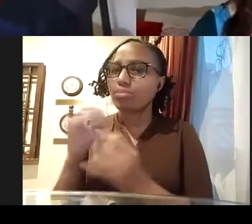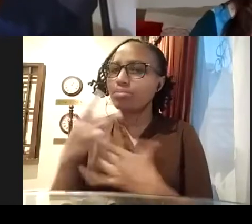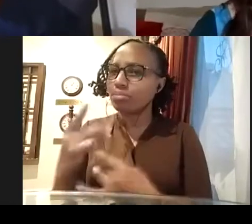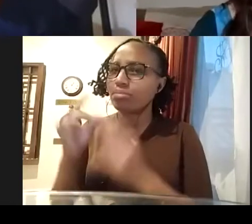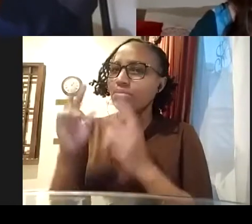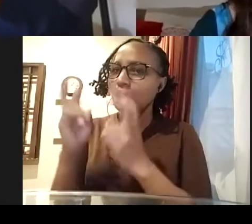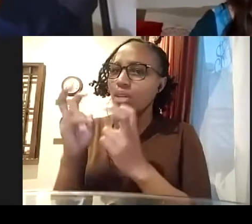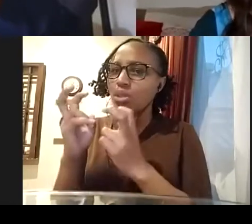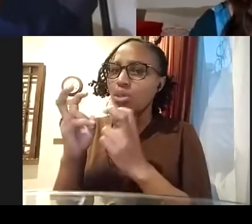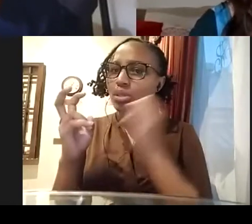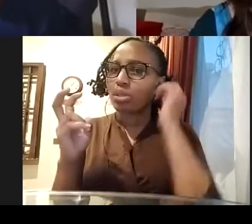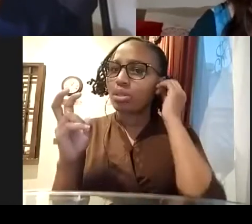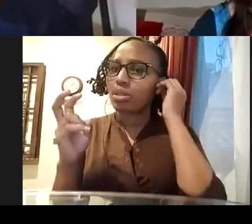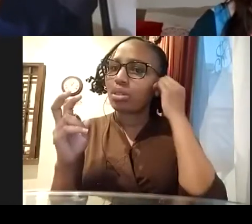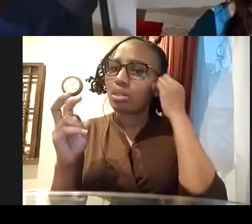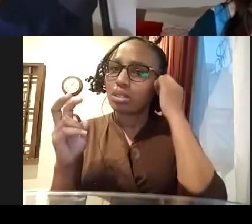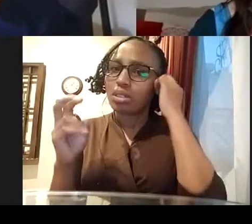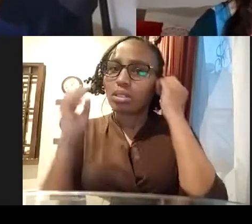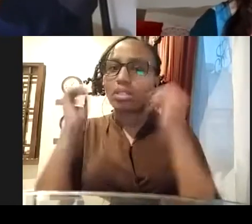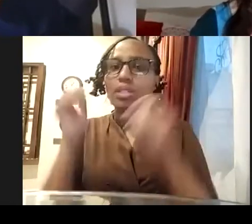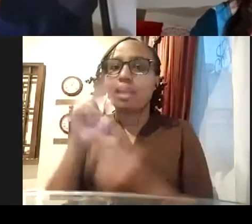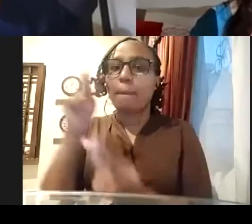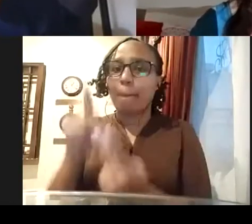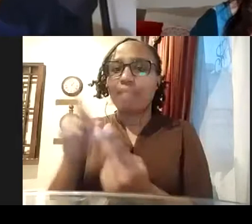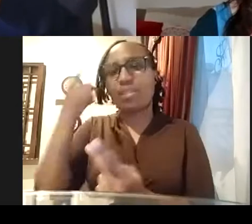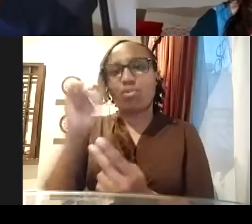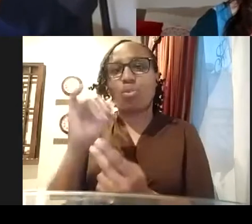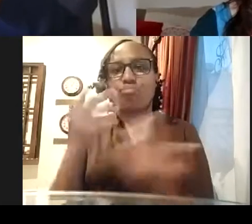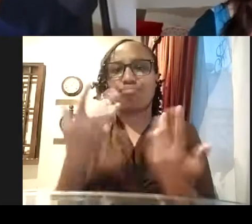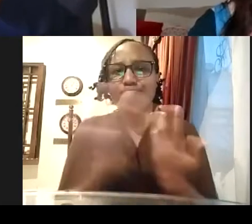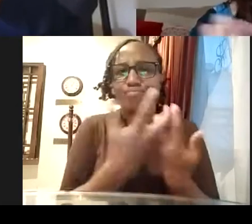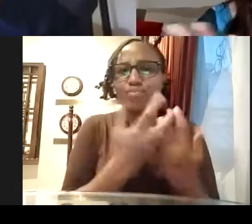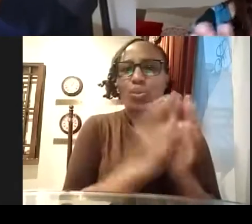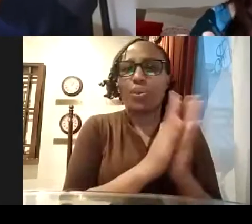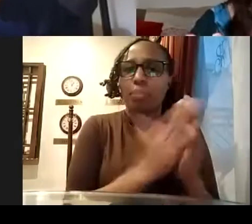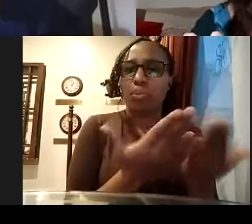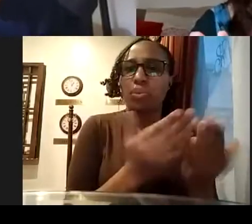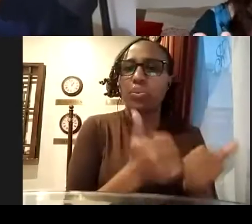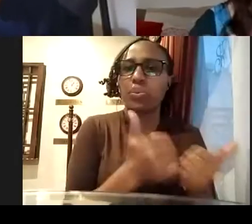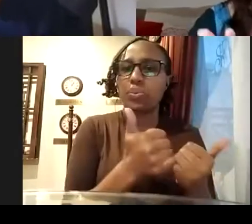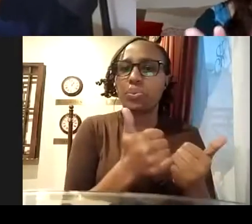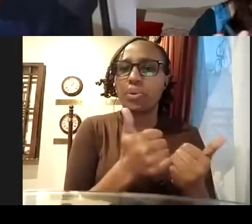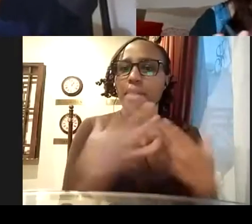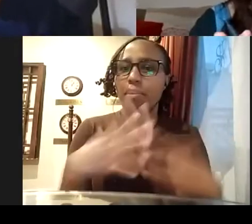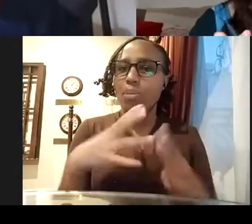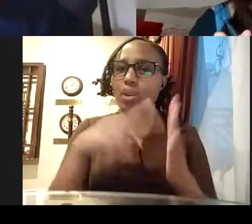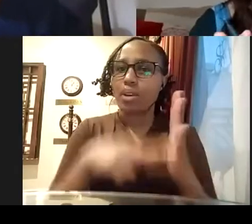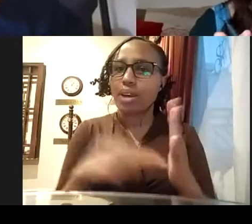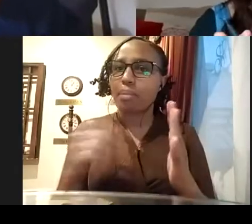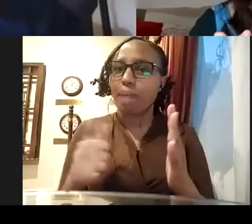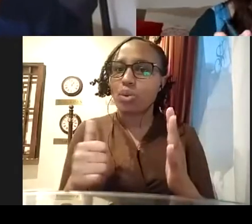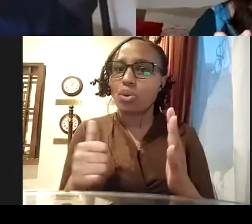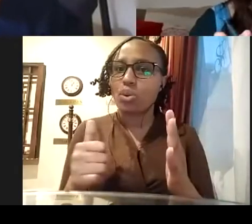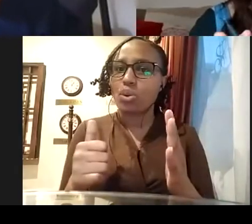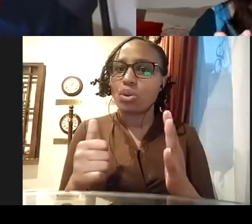like, it is perfect, the book, because for those people who haven't read it, it really